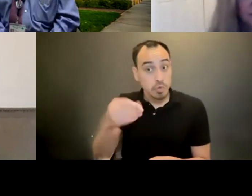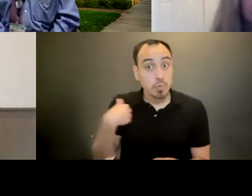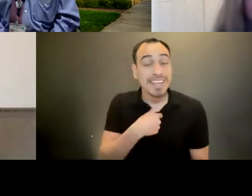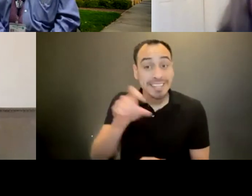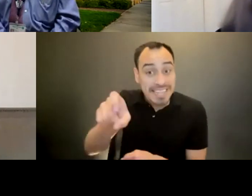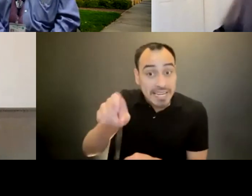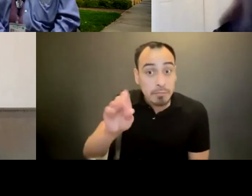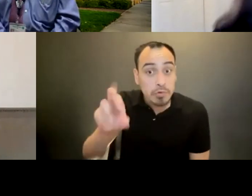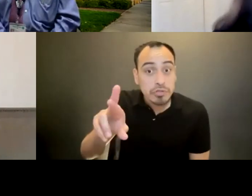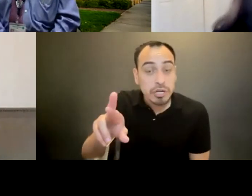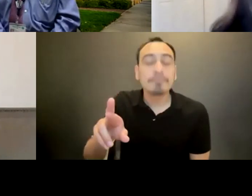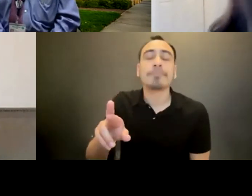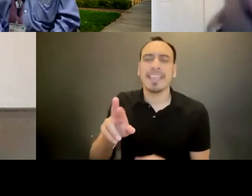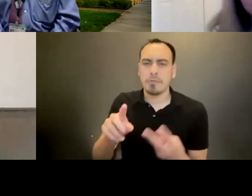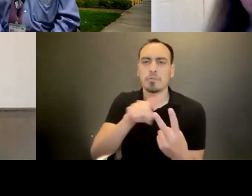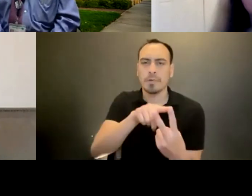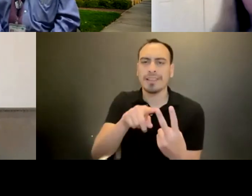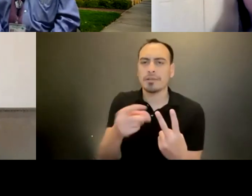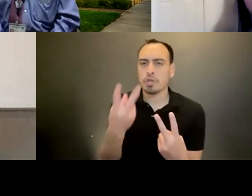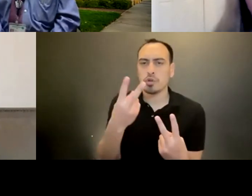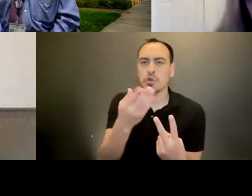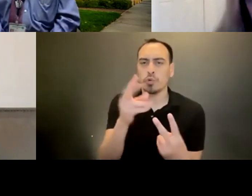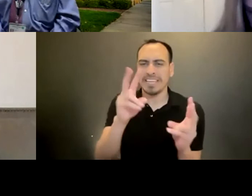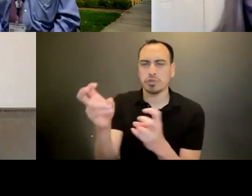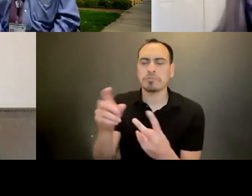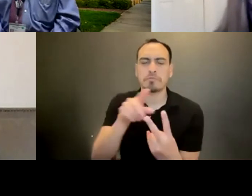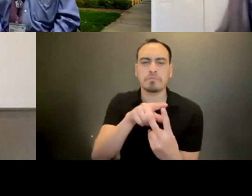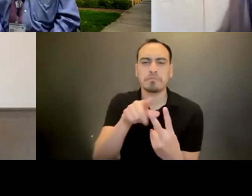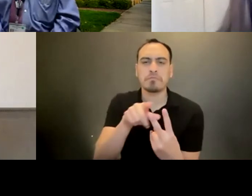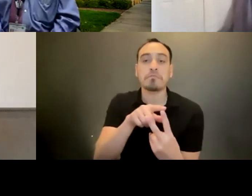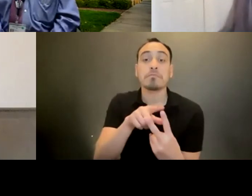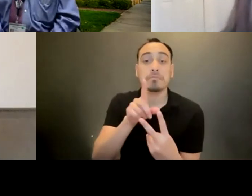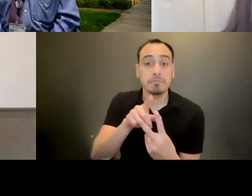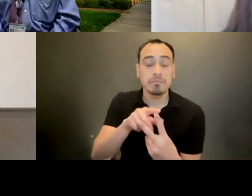that. One is that all of these clinical trials are